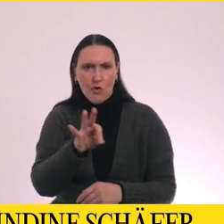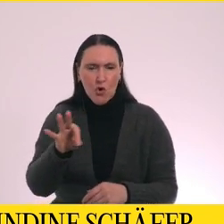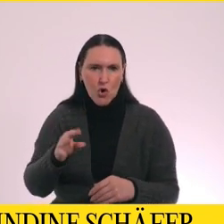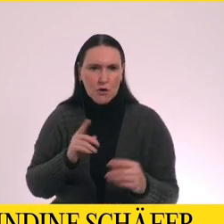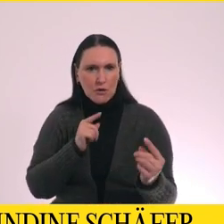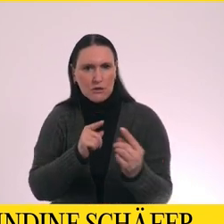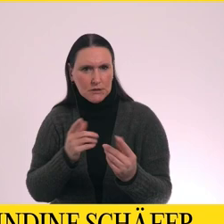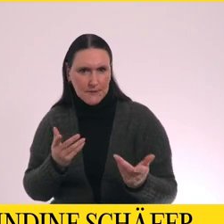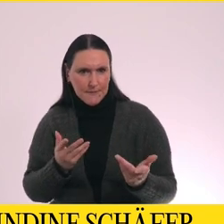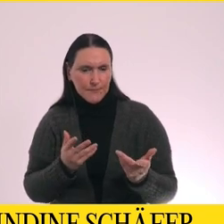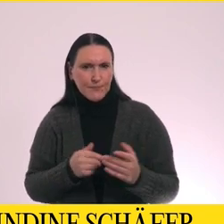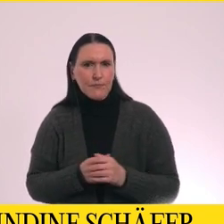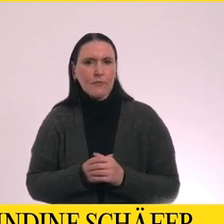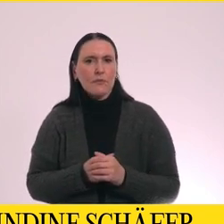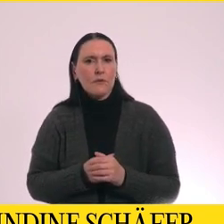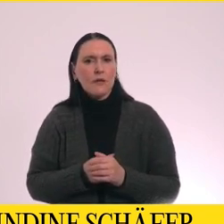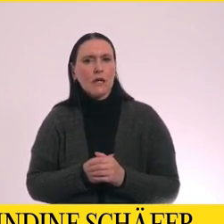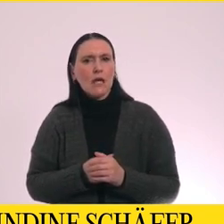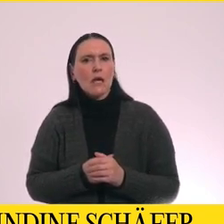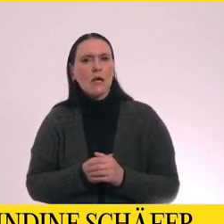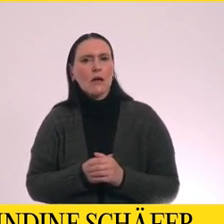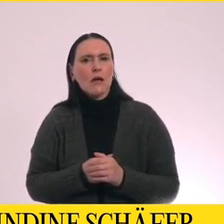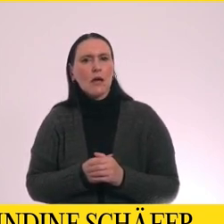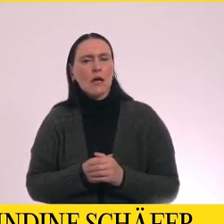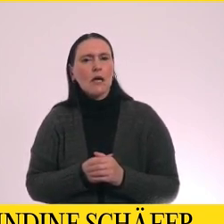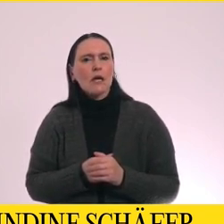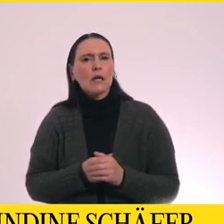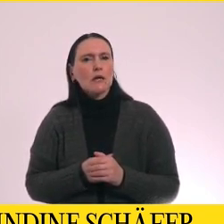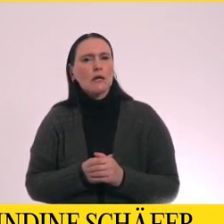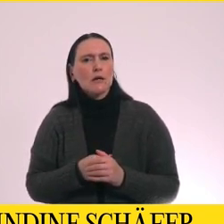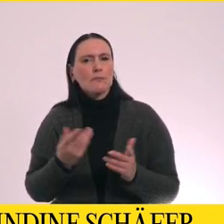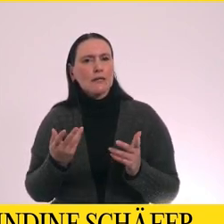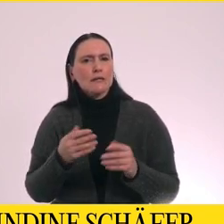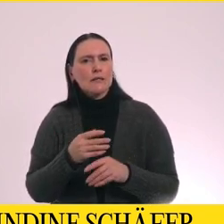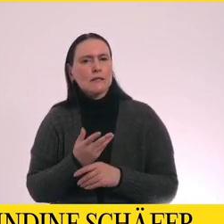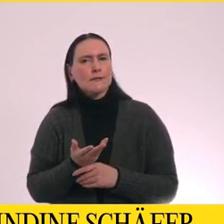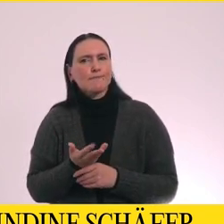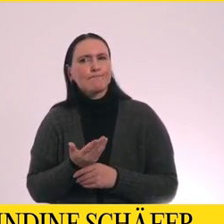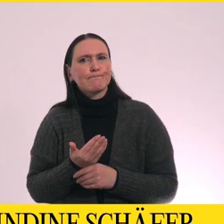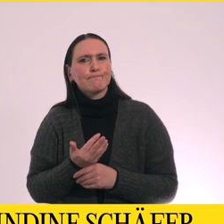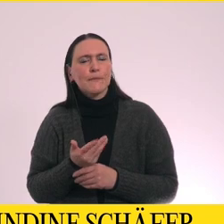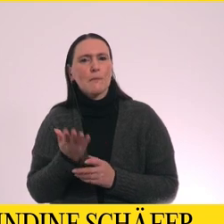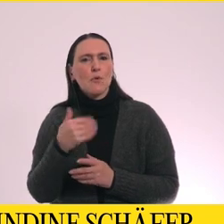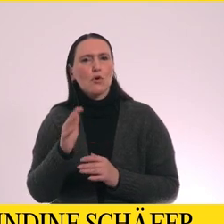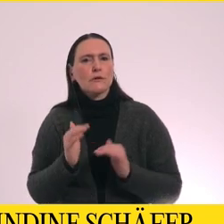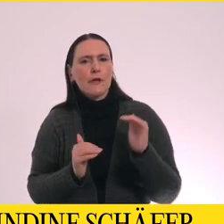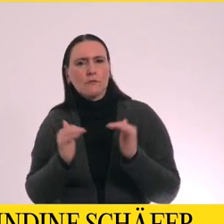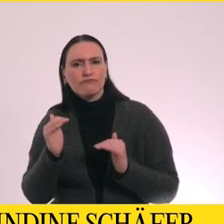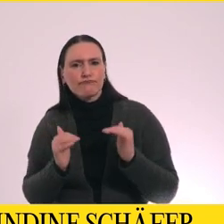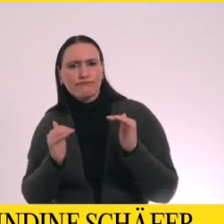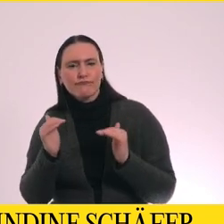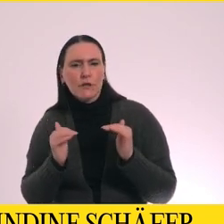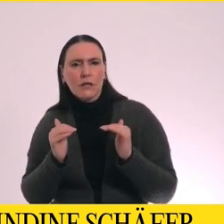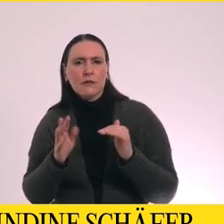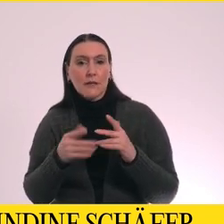recipients as much as we give. And so it's that kind of the balance of that relationship that